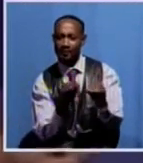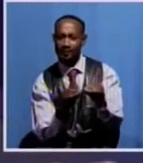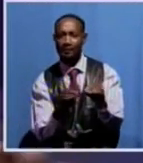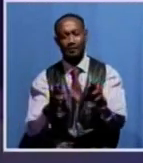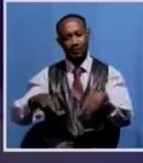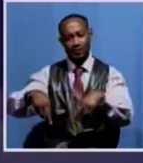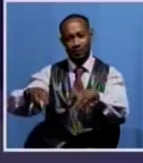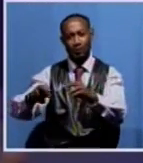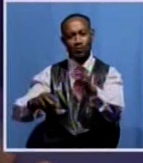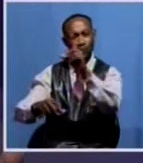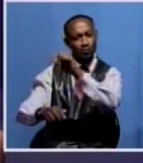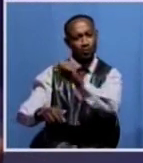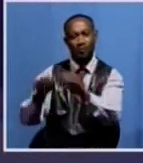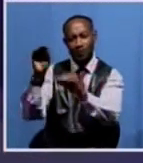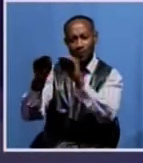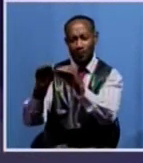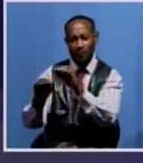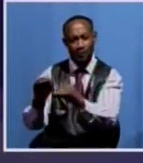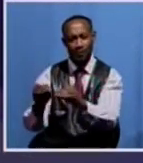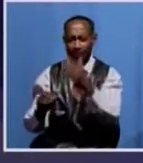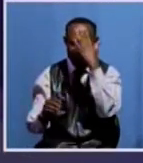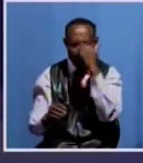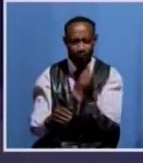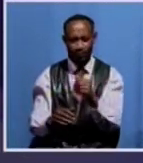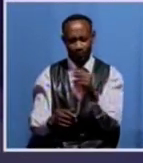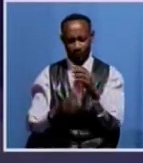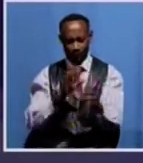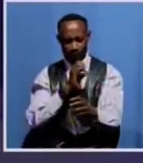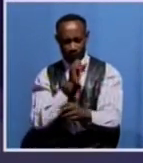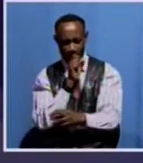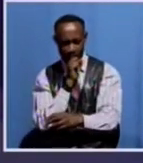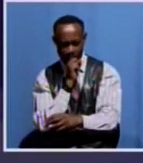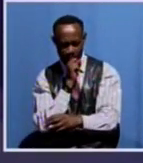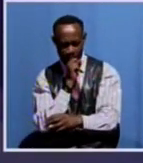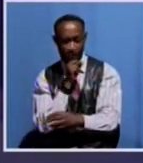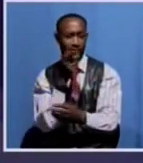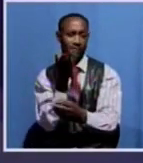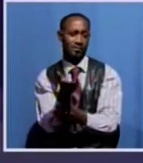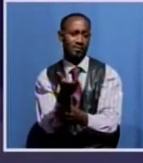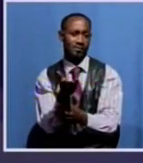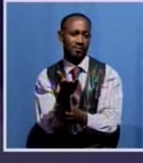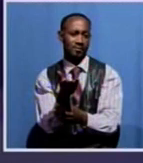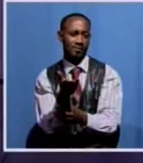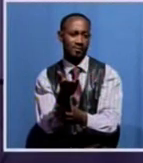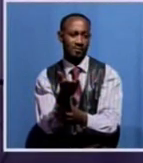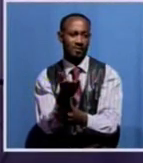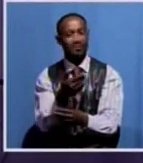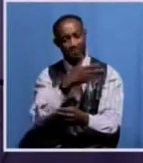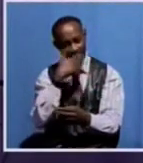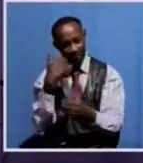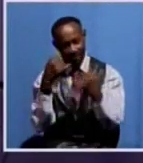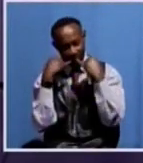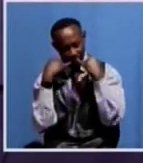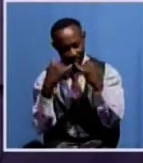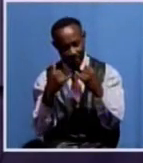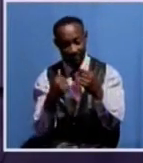10 will hold. Why are you holding that information to yourselves as government? Firstly, let me explain. The process